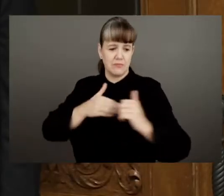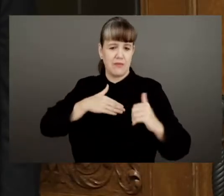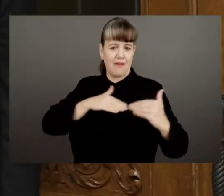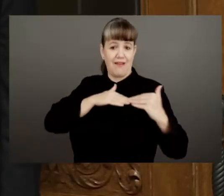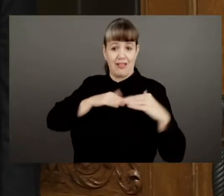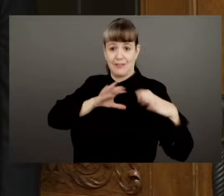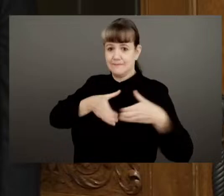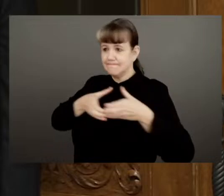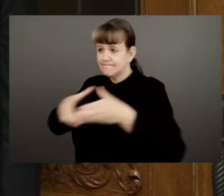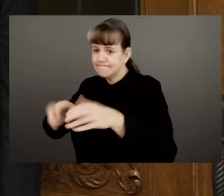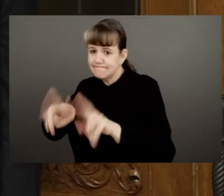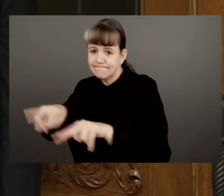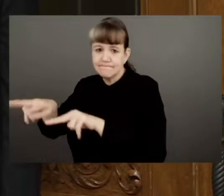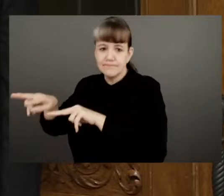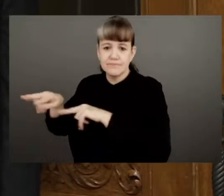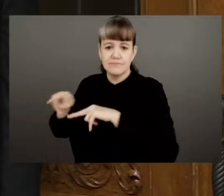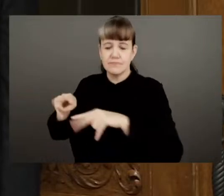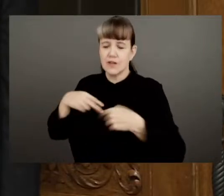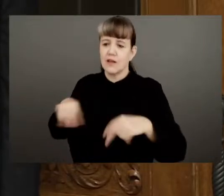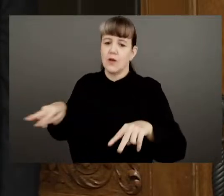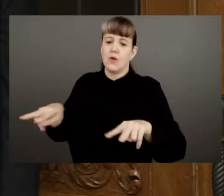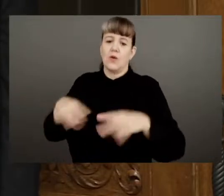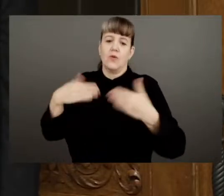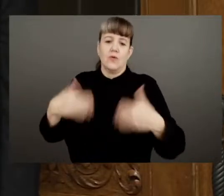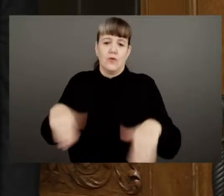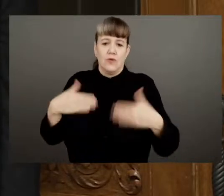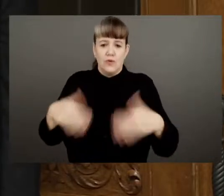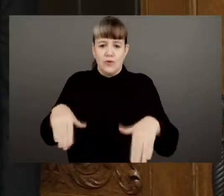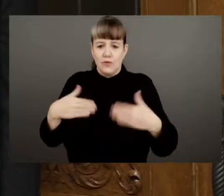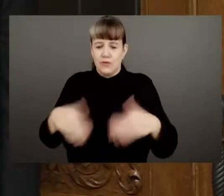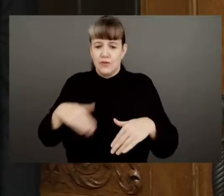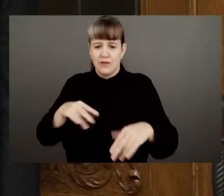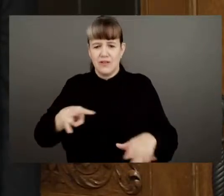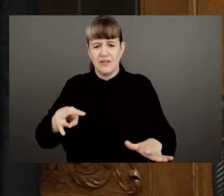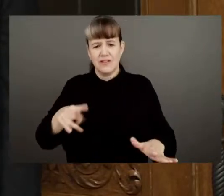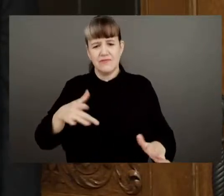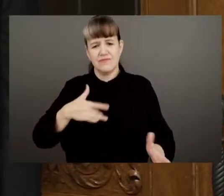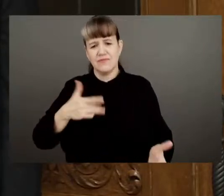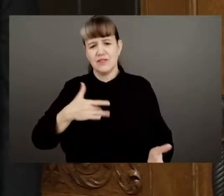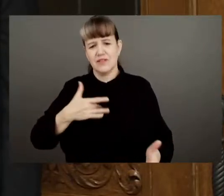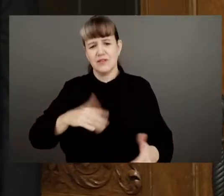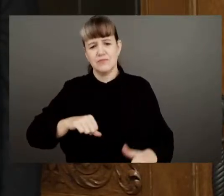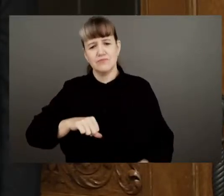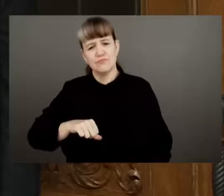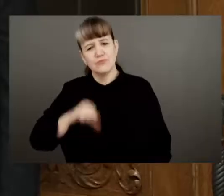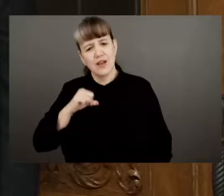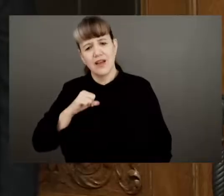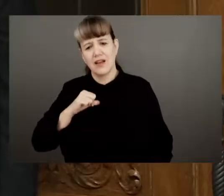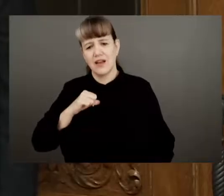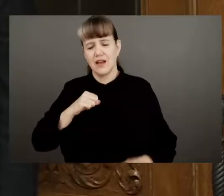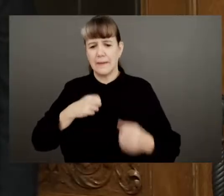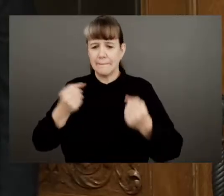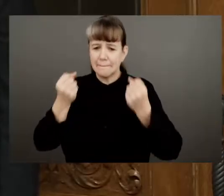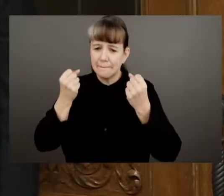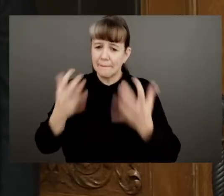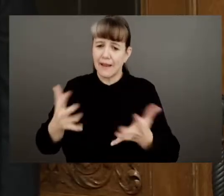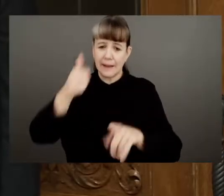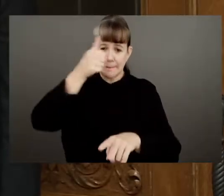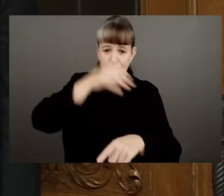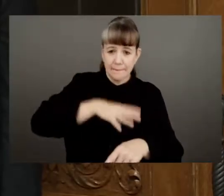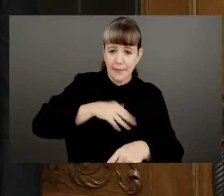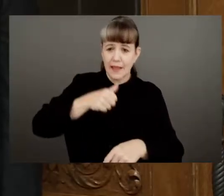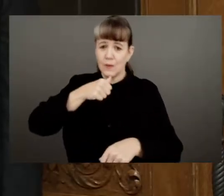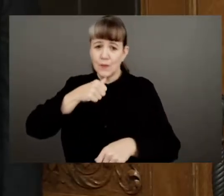dedication of the many men, women, Two-Spirit and non-binary folks who are doing this